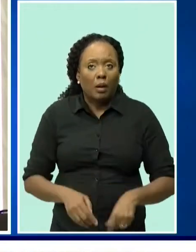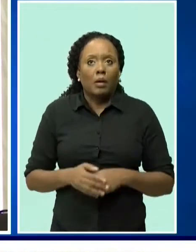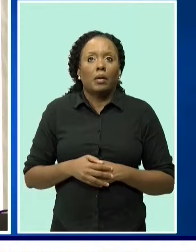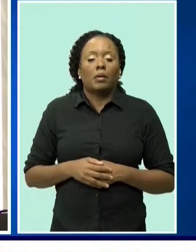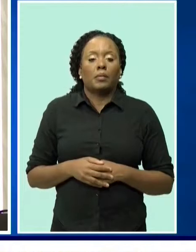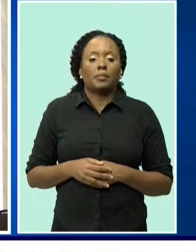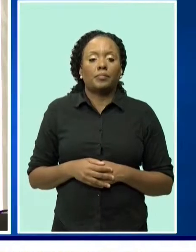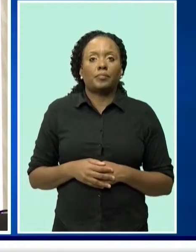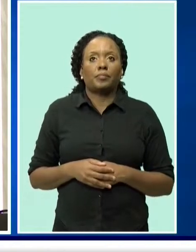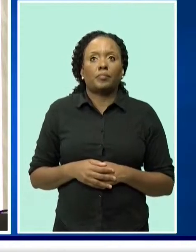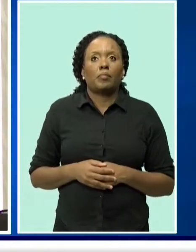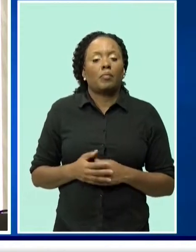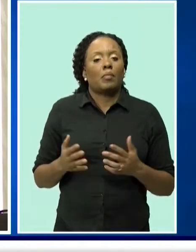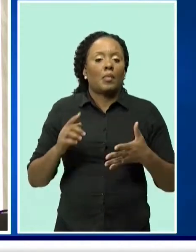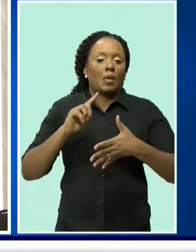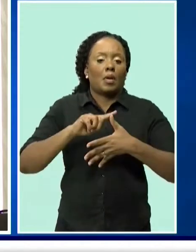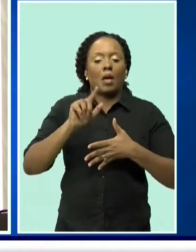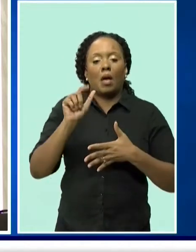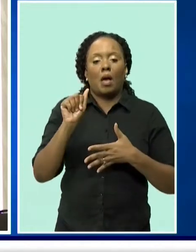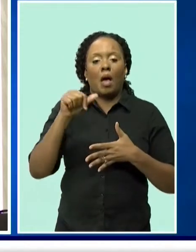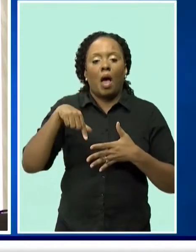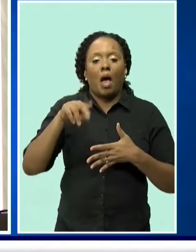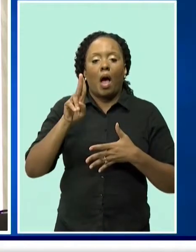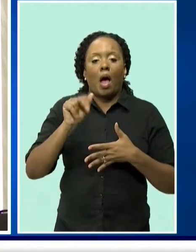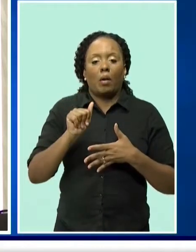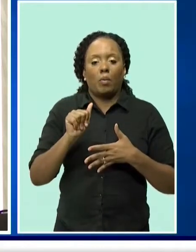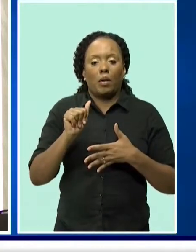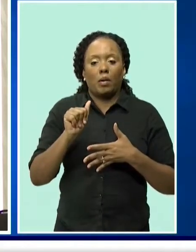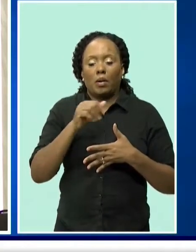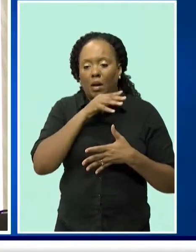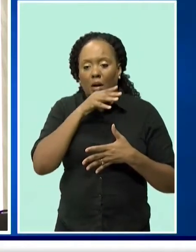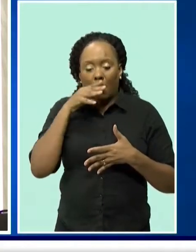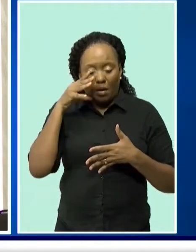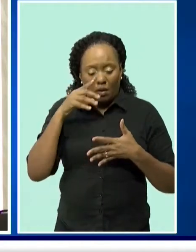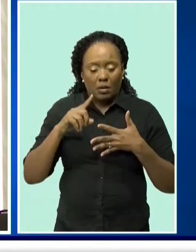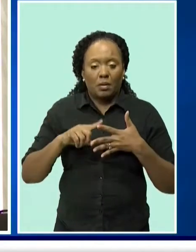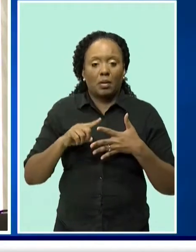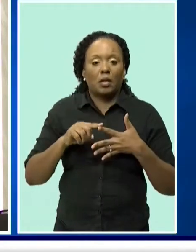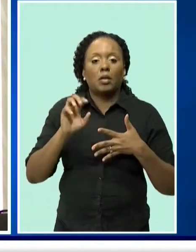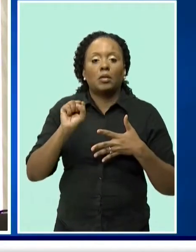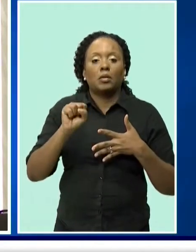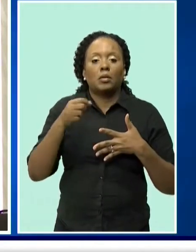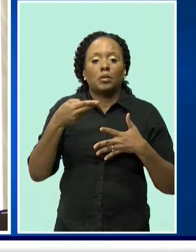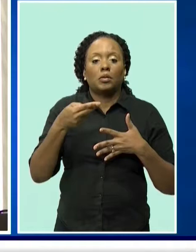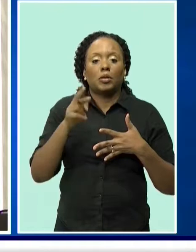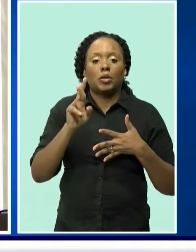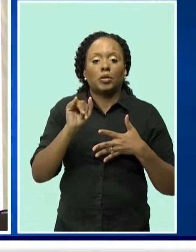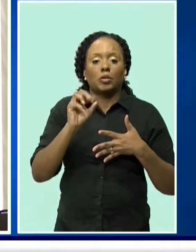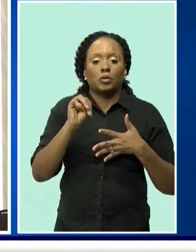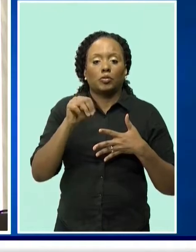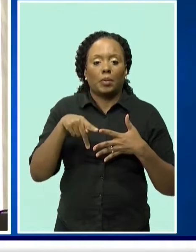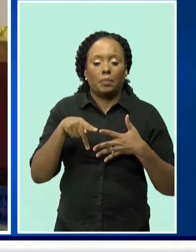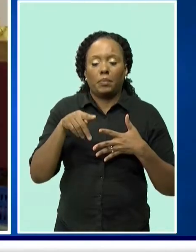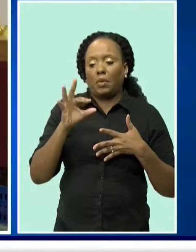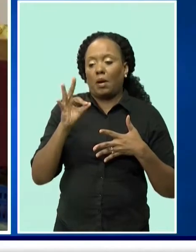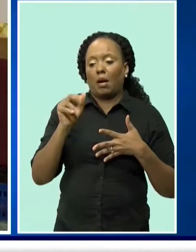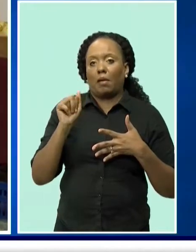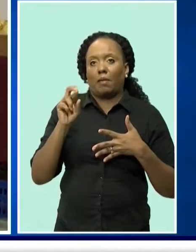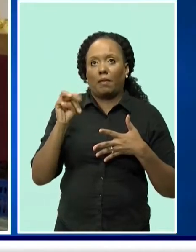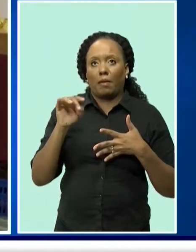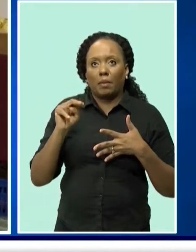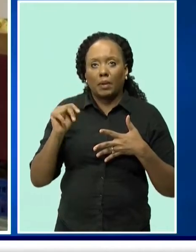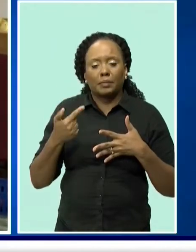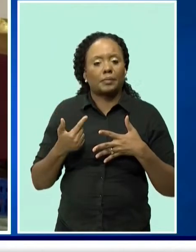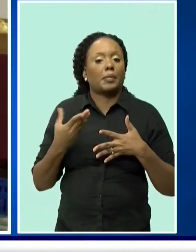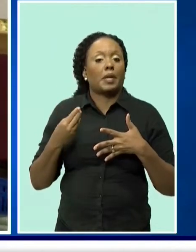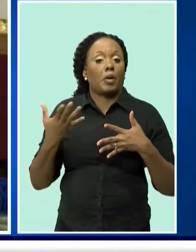at aquaculture and shrimp farming as one of the areas that we could add to our list of locally produced items to